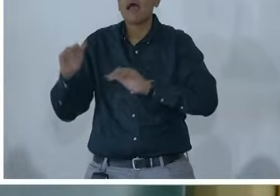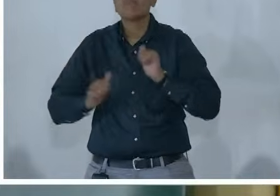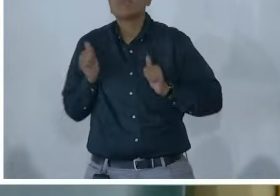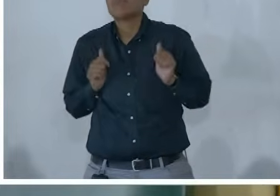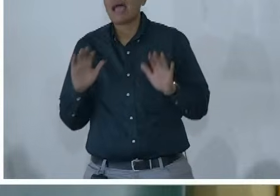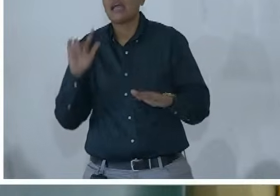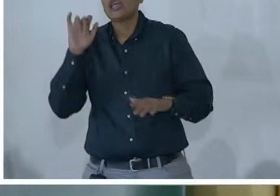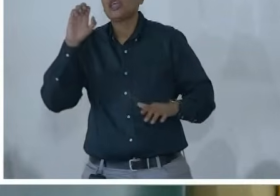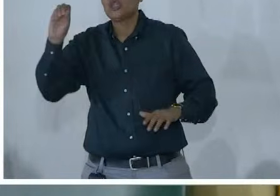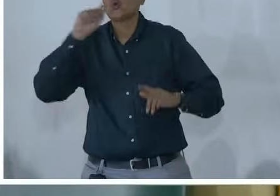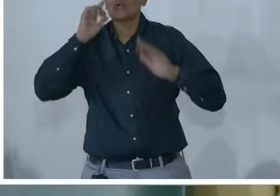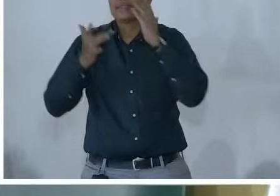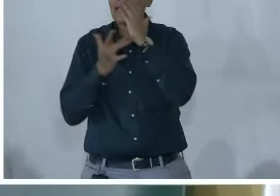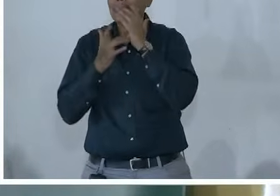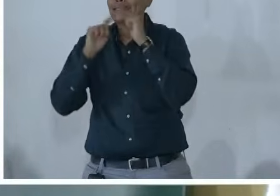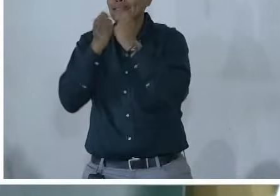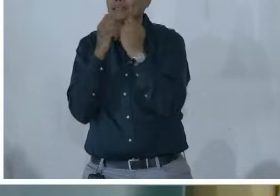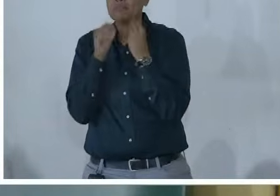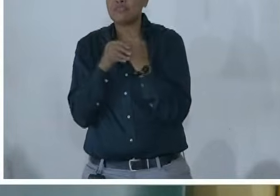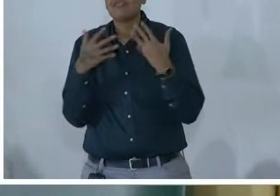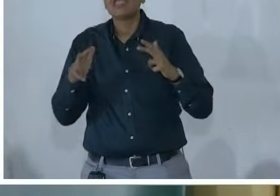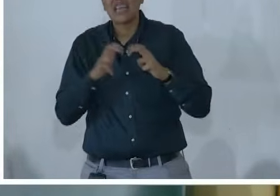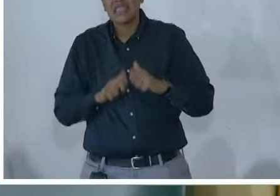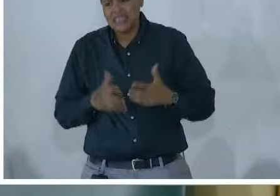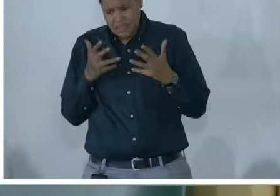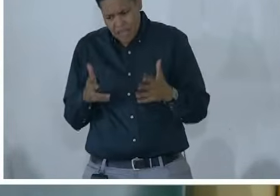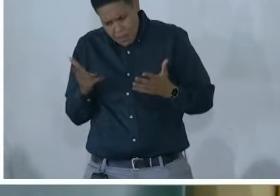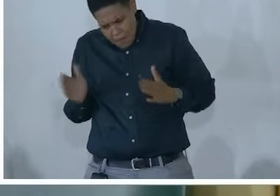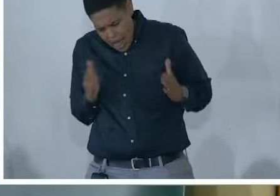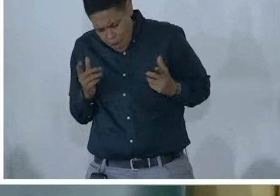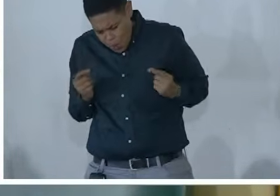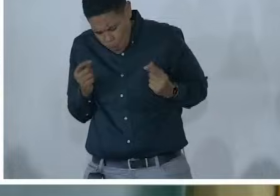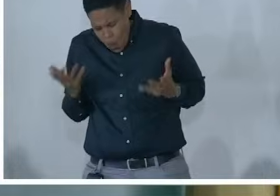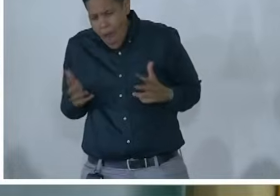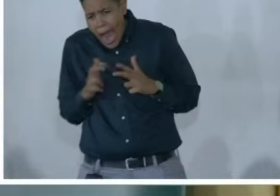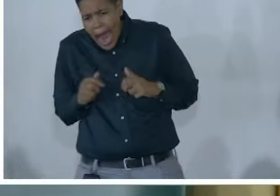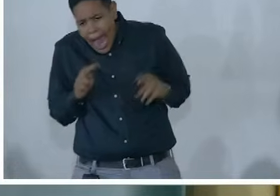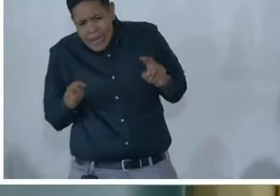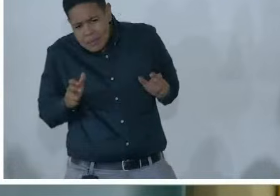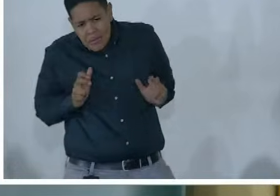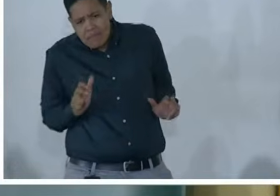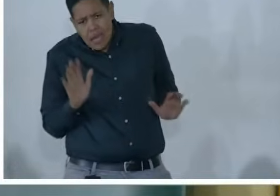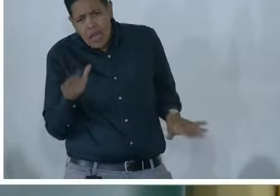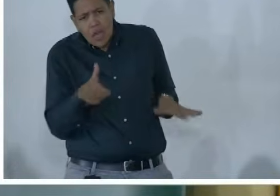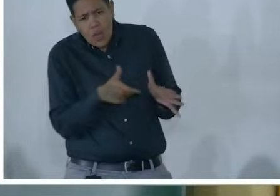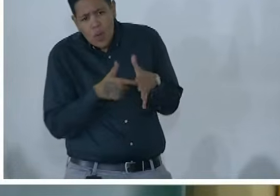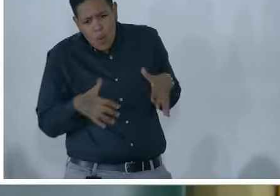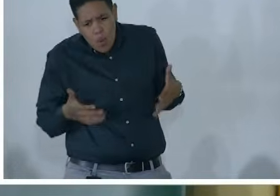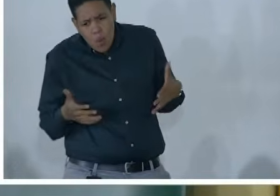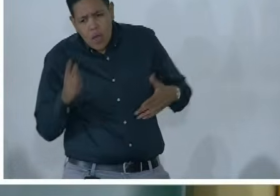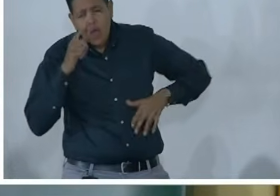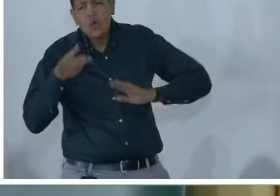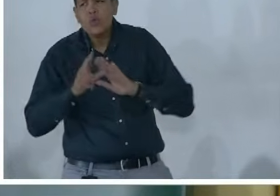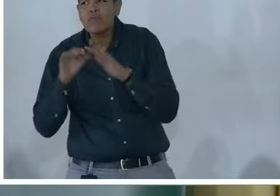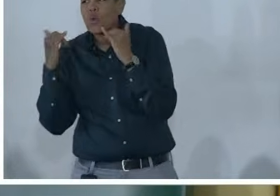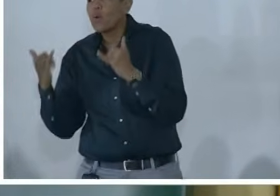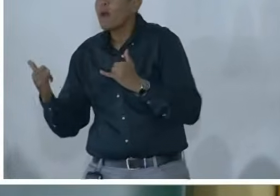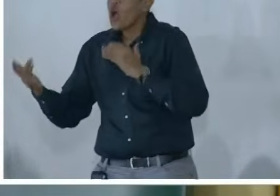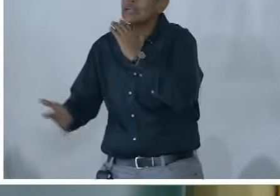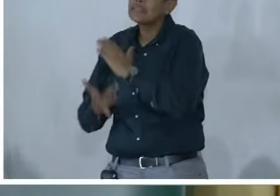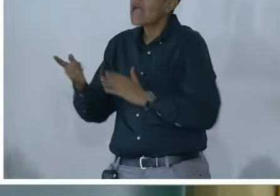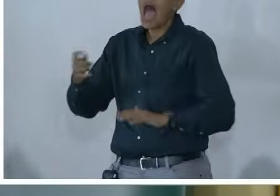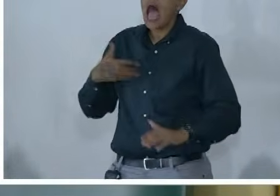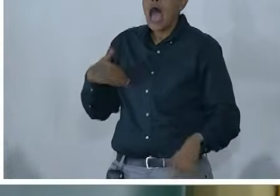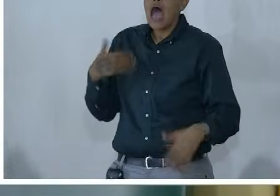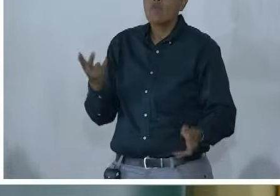JISTV's technical teams assessed the existing plant, examined the investments required, reviewed modern technologies,